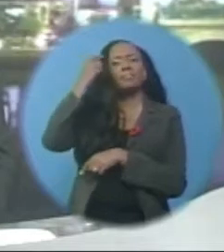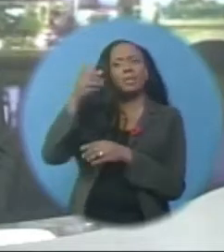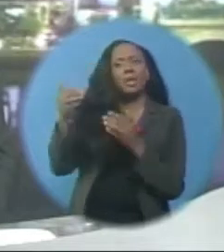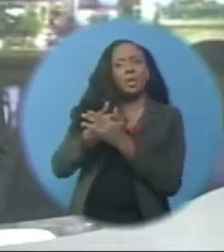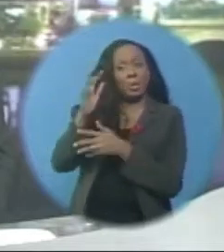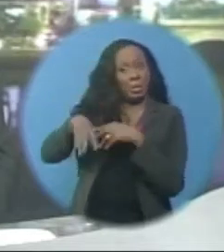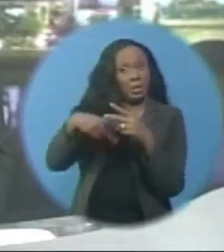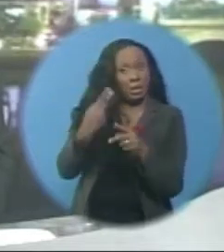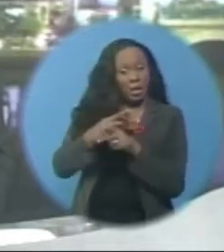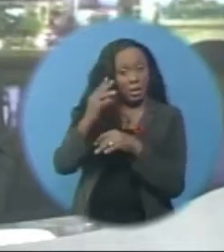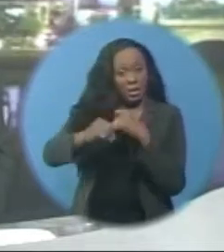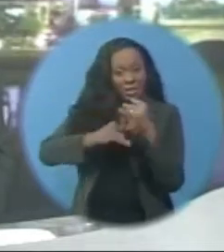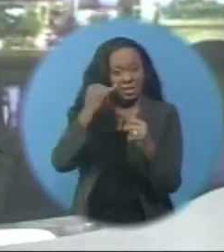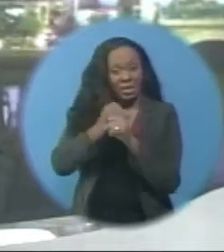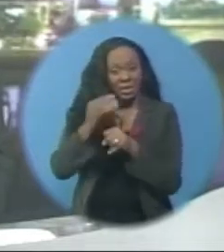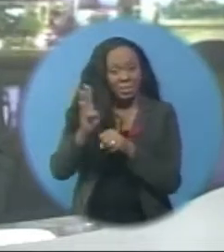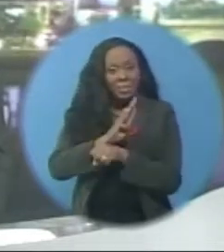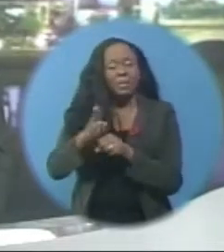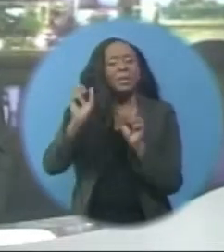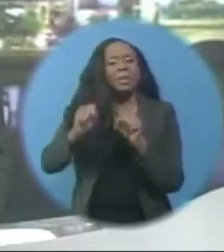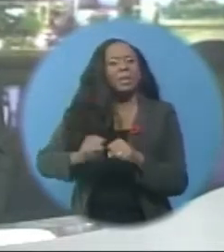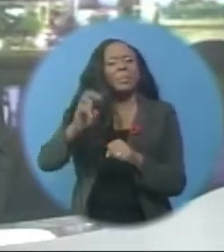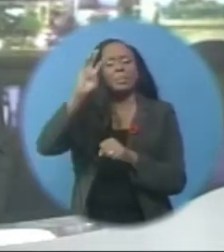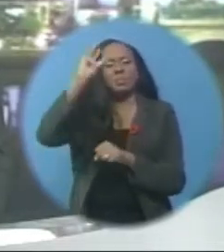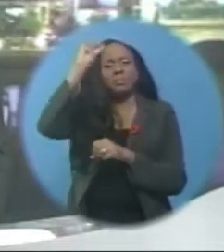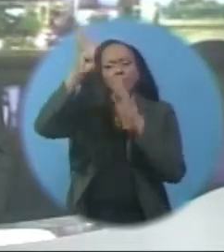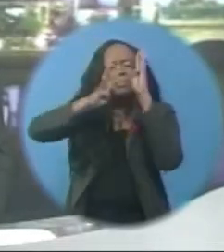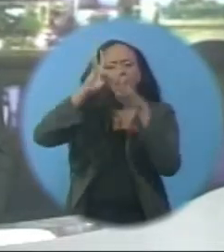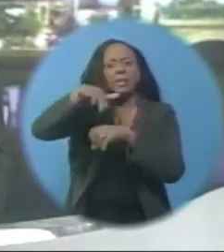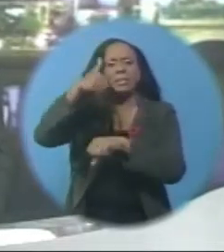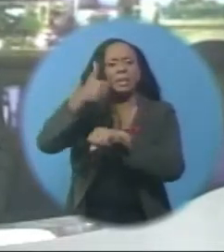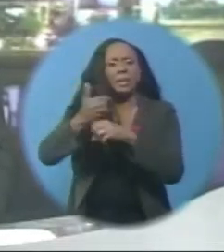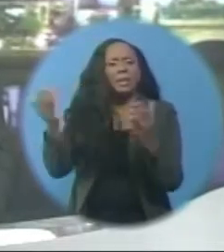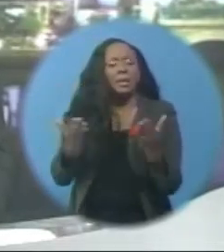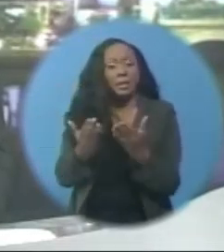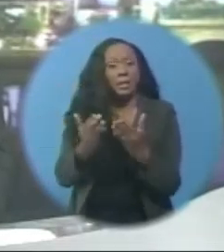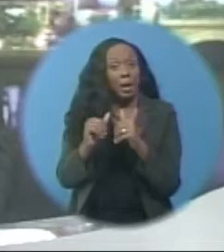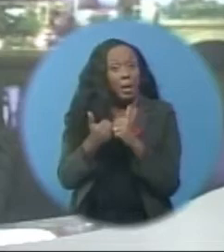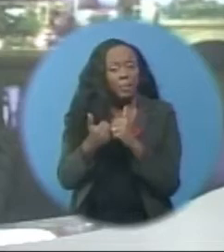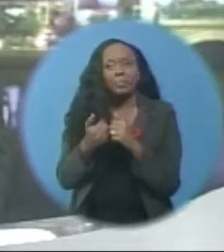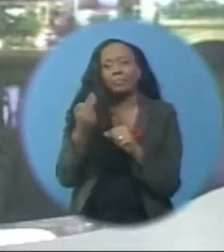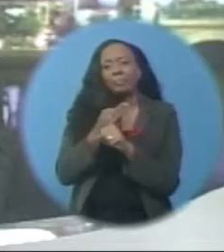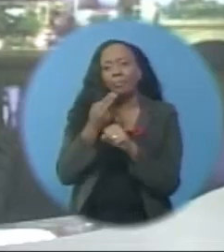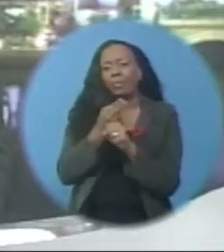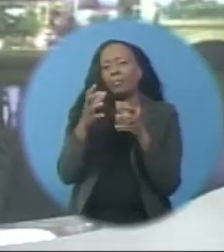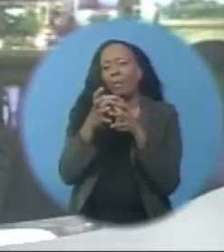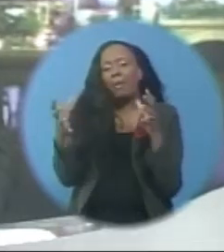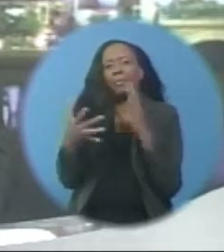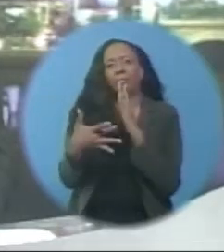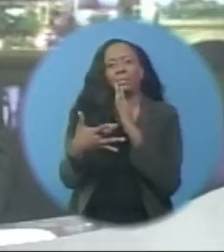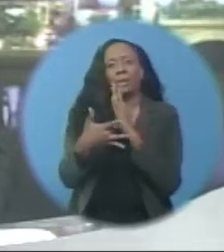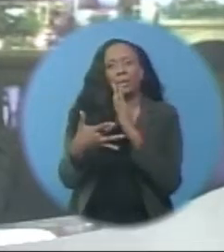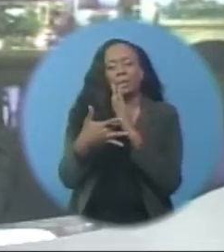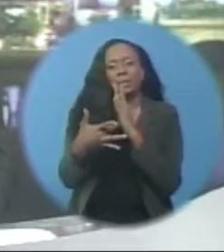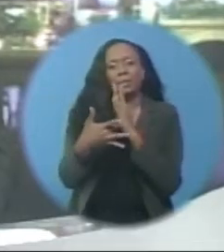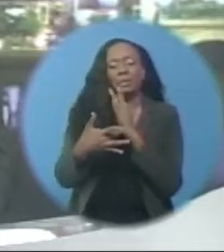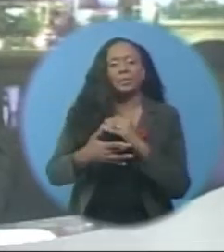a new type of international business sector can be created in Barbados, which makes the most use of the